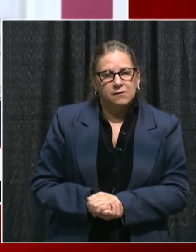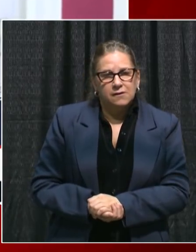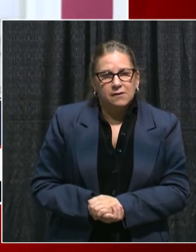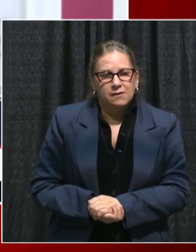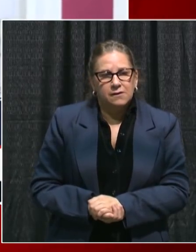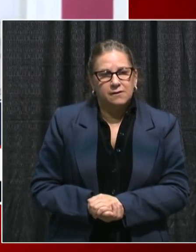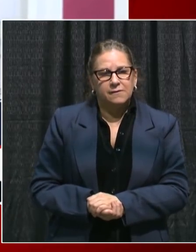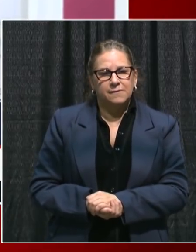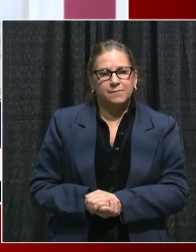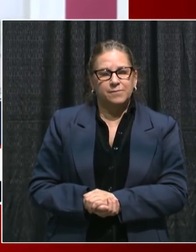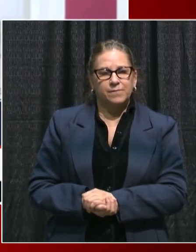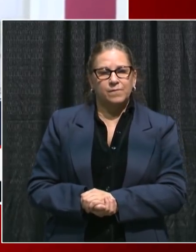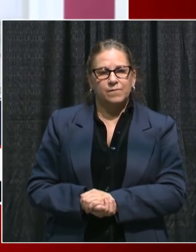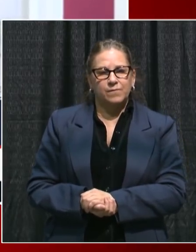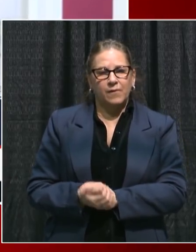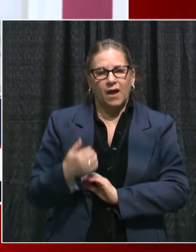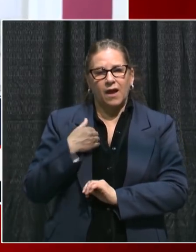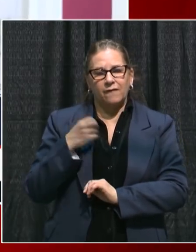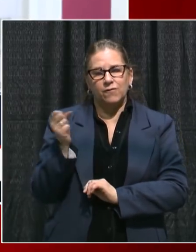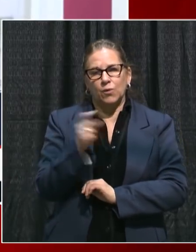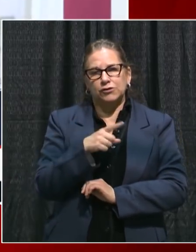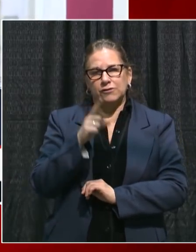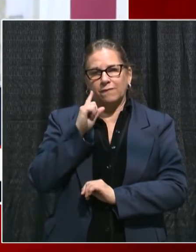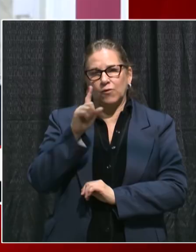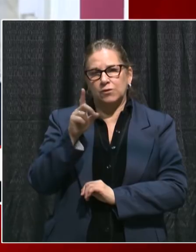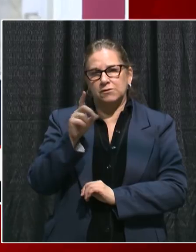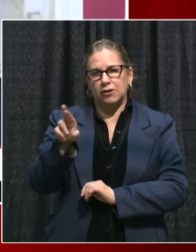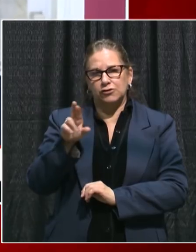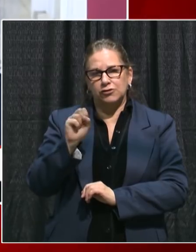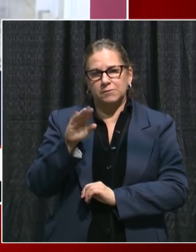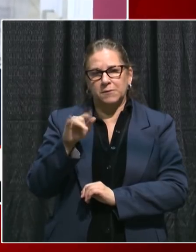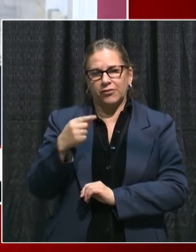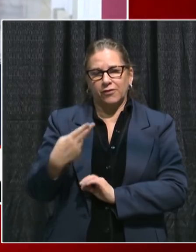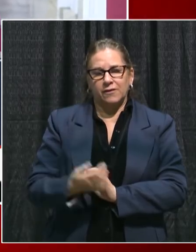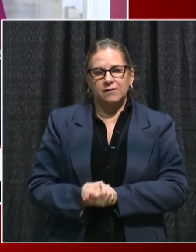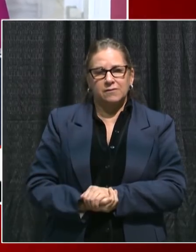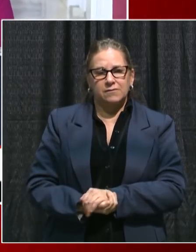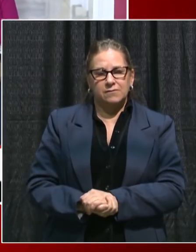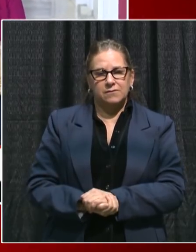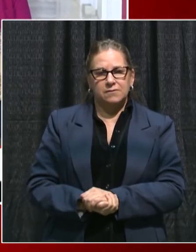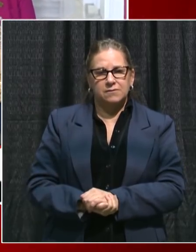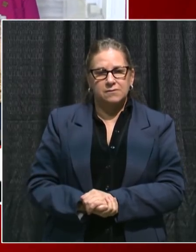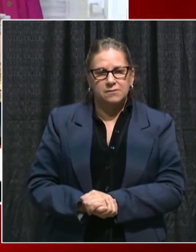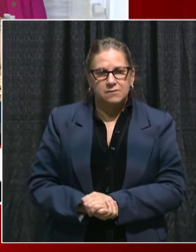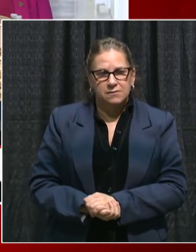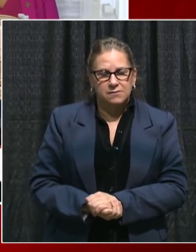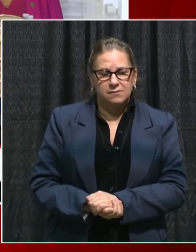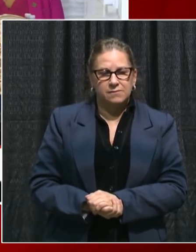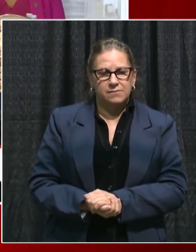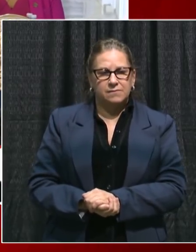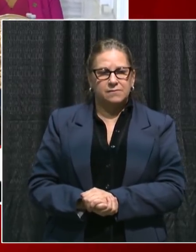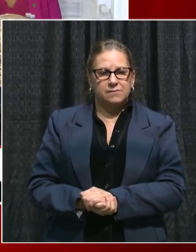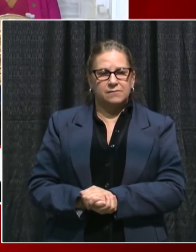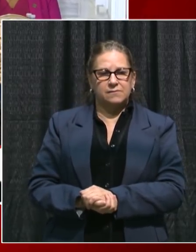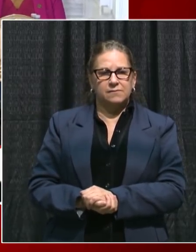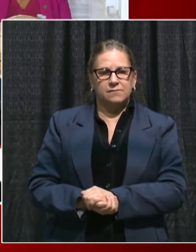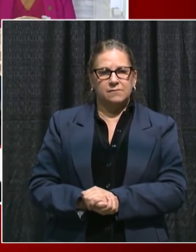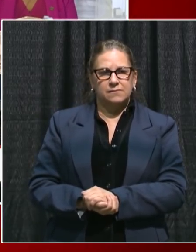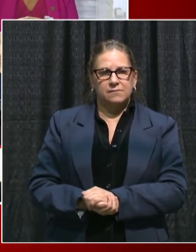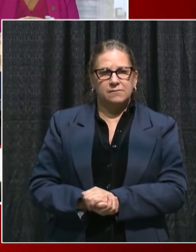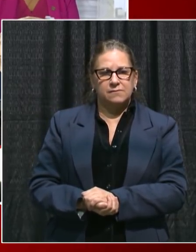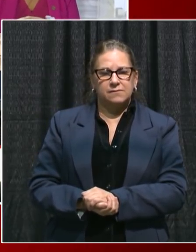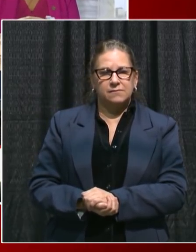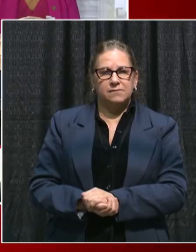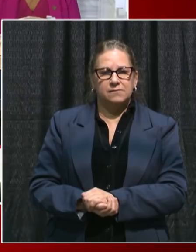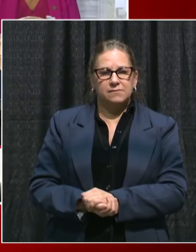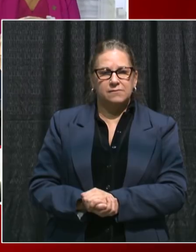Dr. Smith. So when you say 289 samples is what you guys tested, does that mean that only 289 people were tested at Bertie Backus and